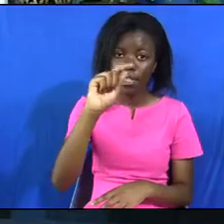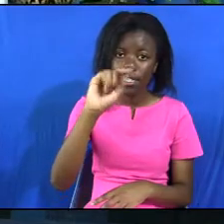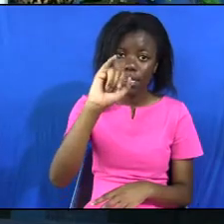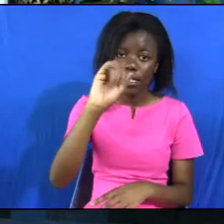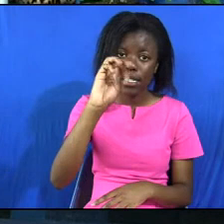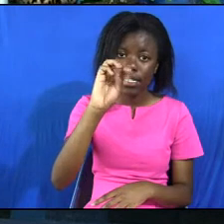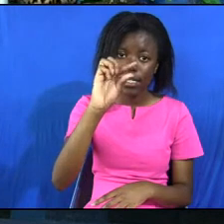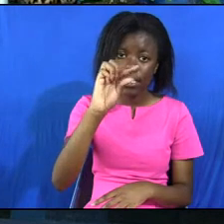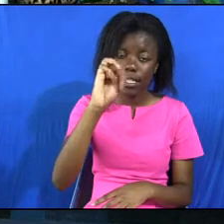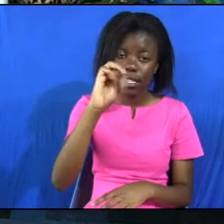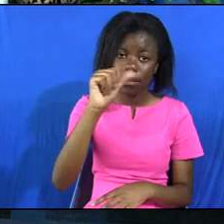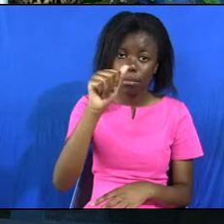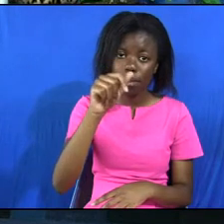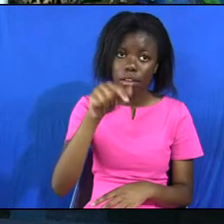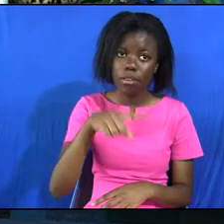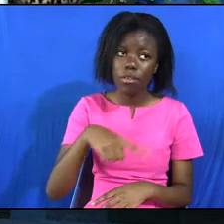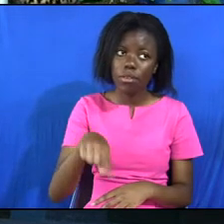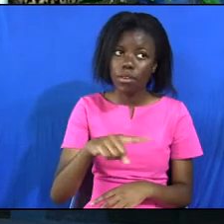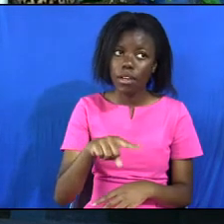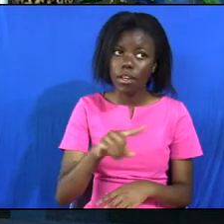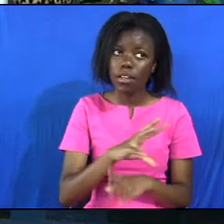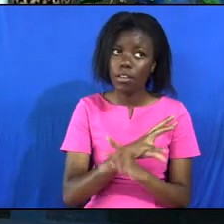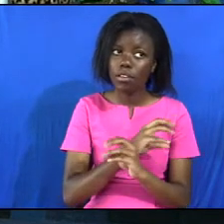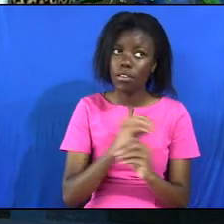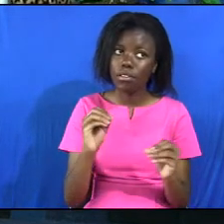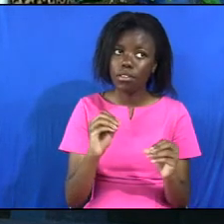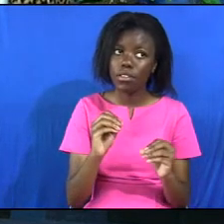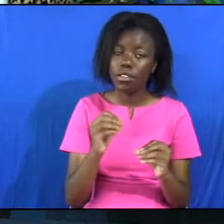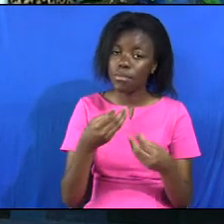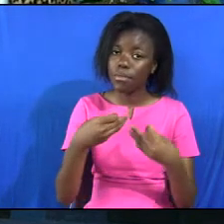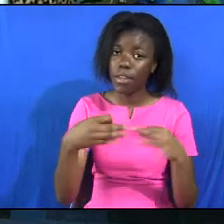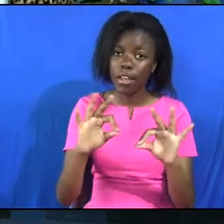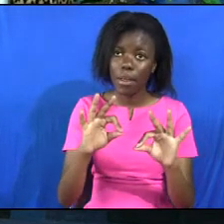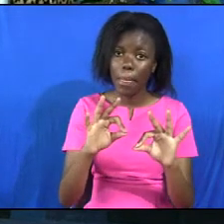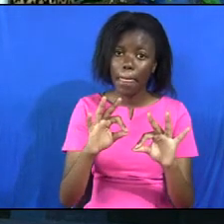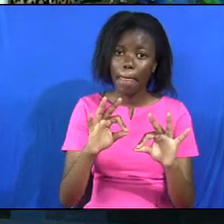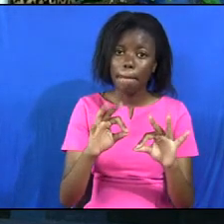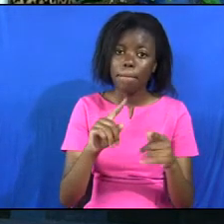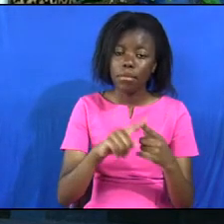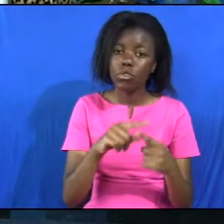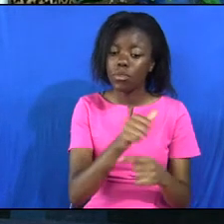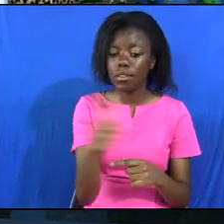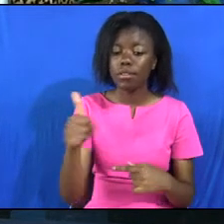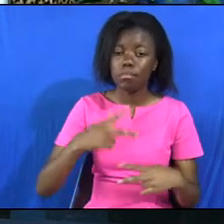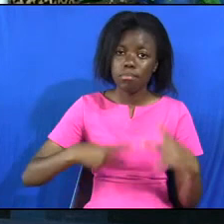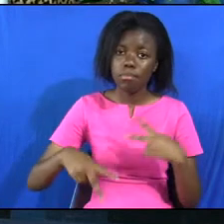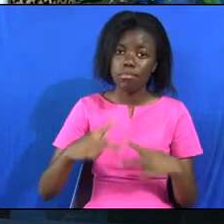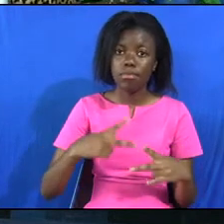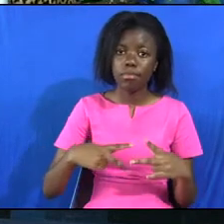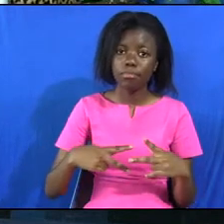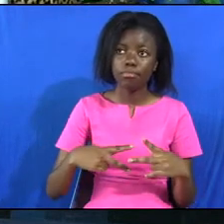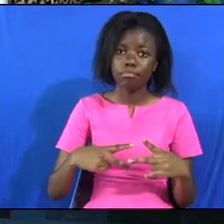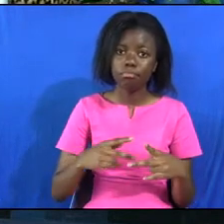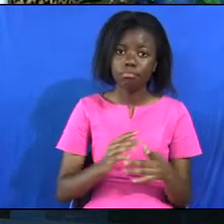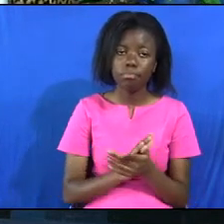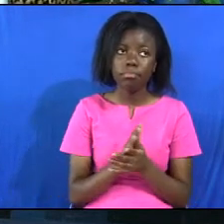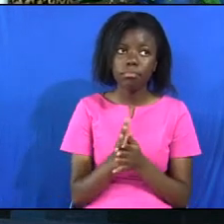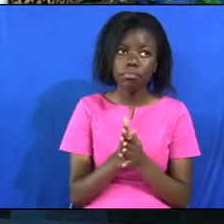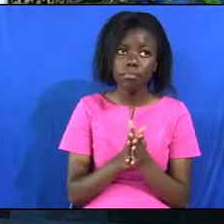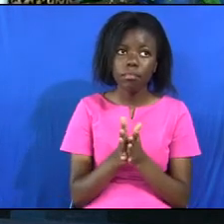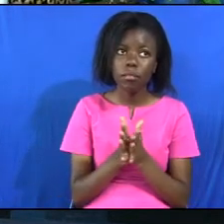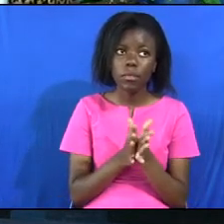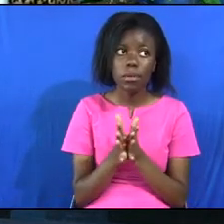is we are unfairly disgracing somebody else or disapproving somebody